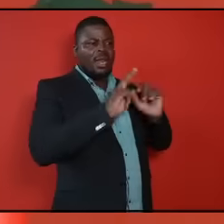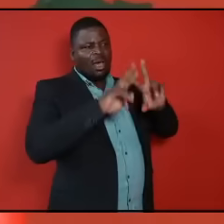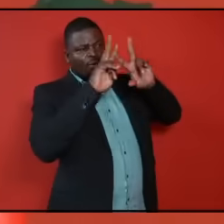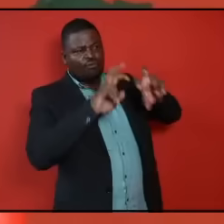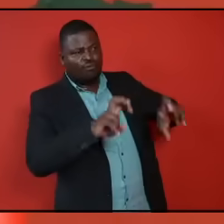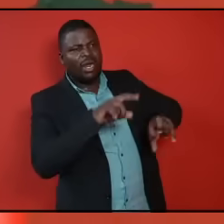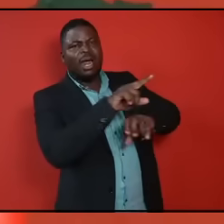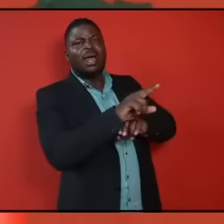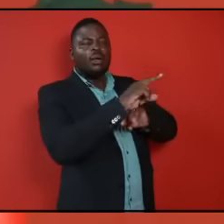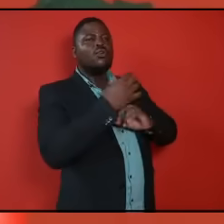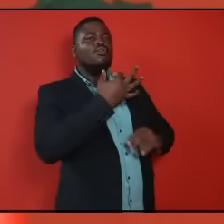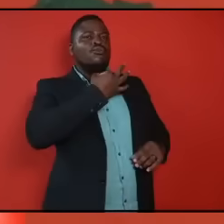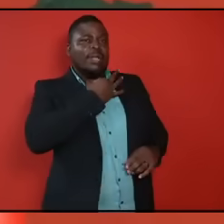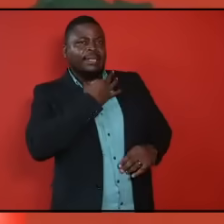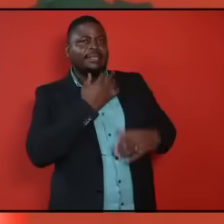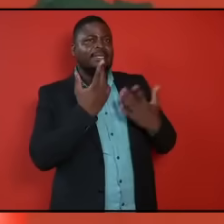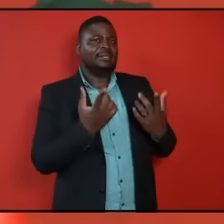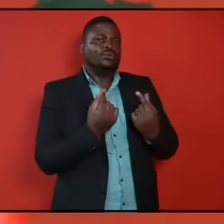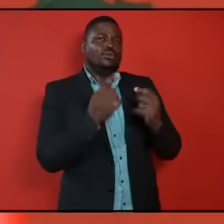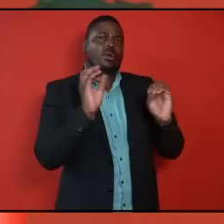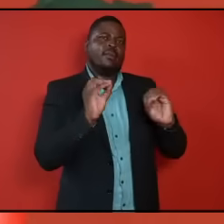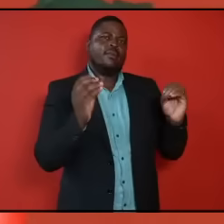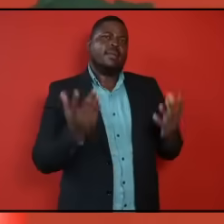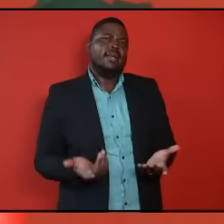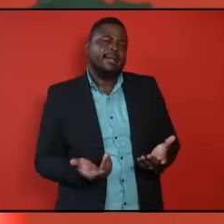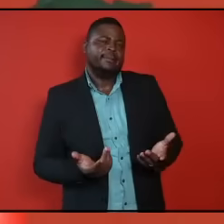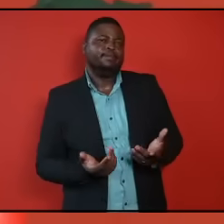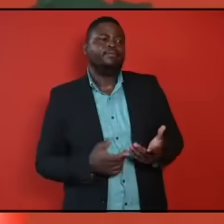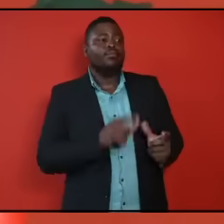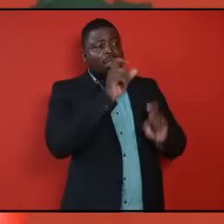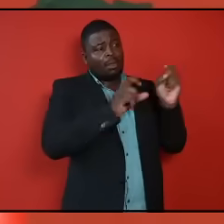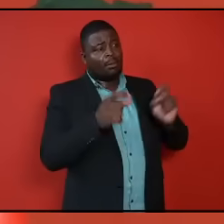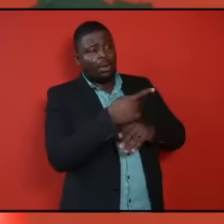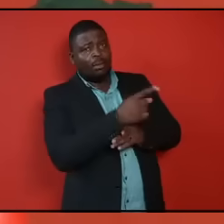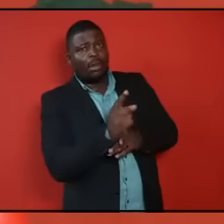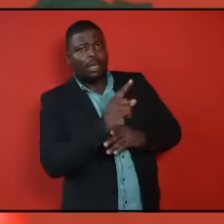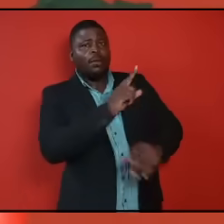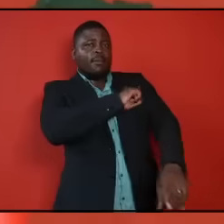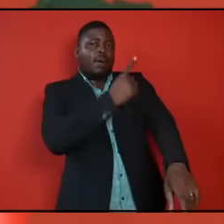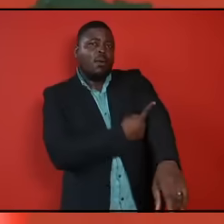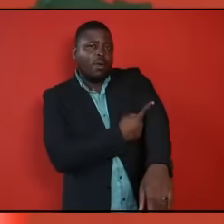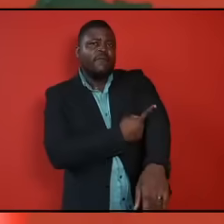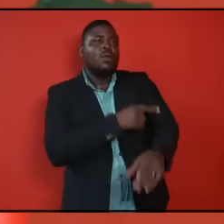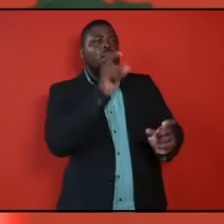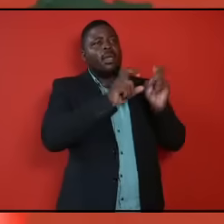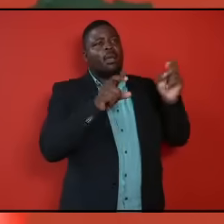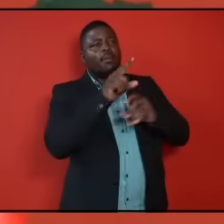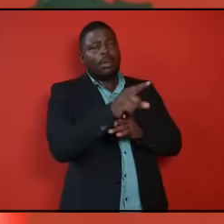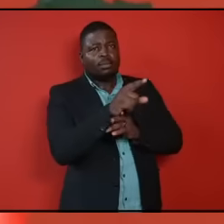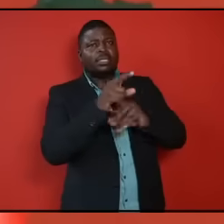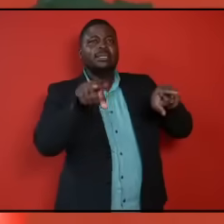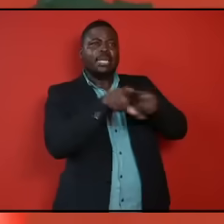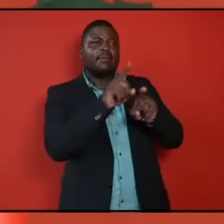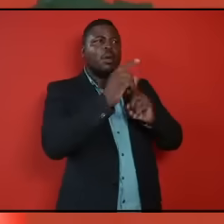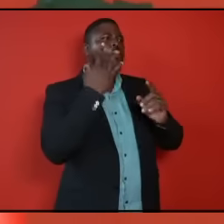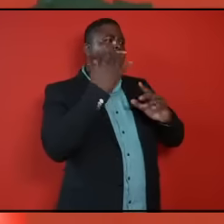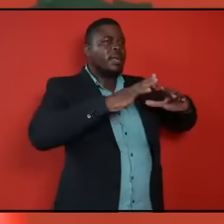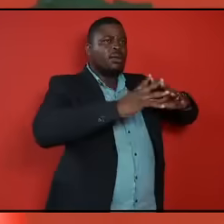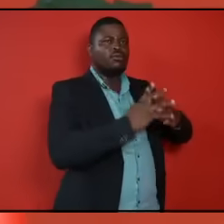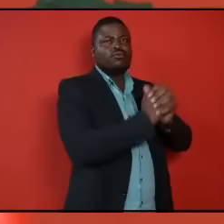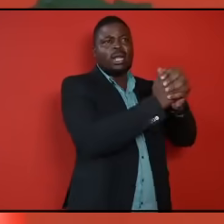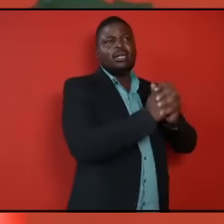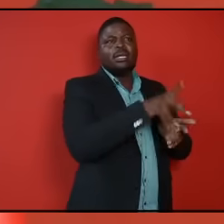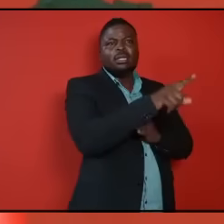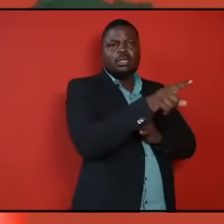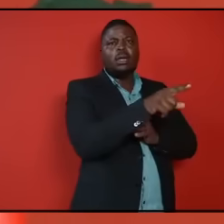precedent in which any individual, particularly the powerful and well-connected, can evade scrutiny